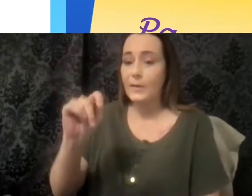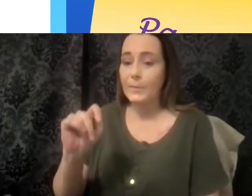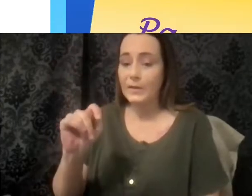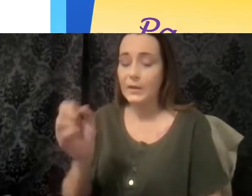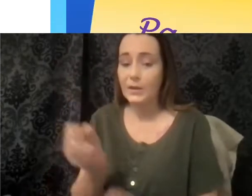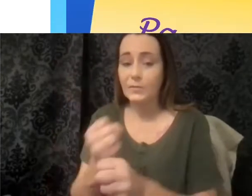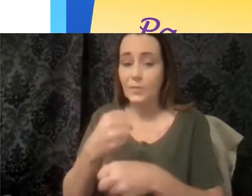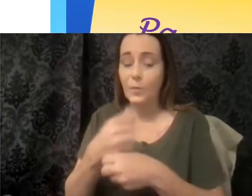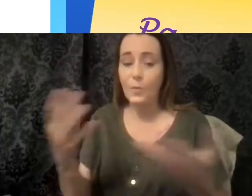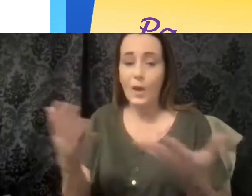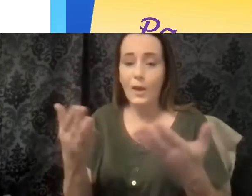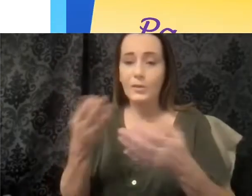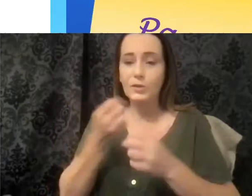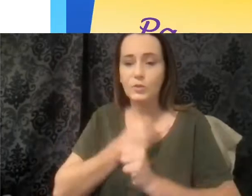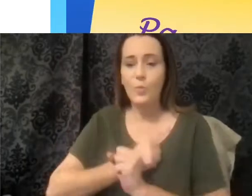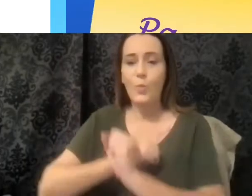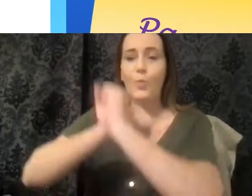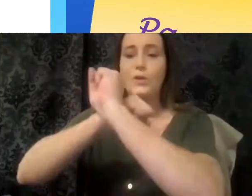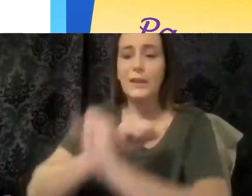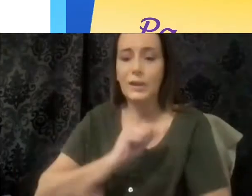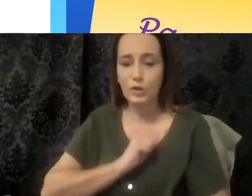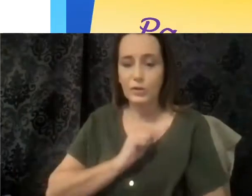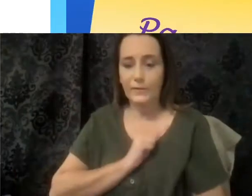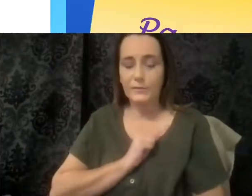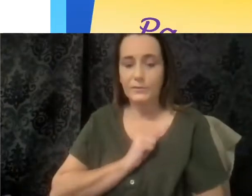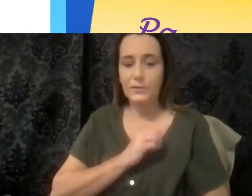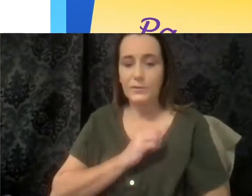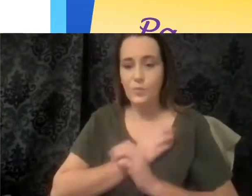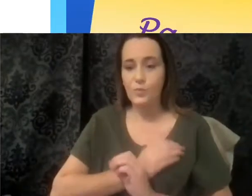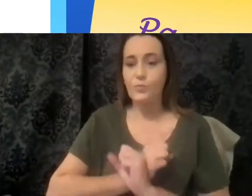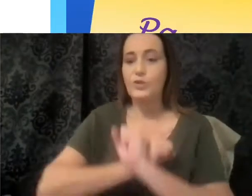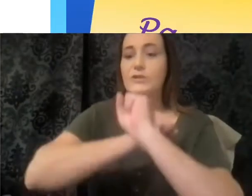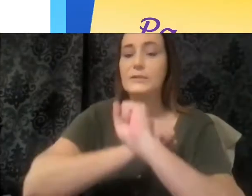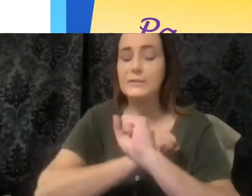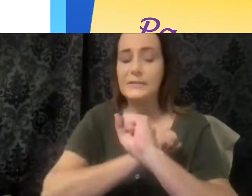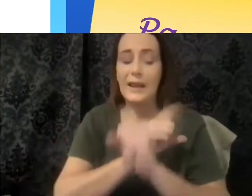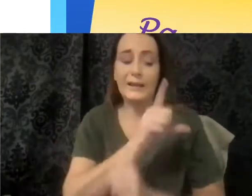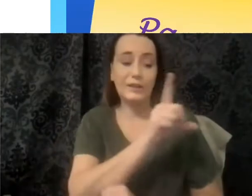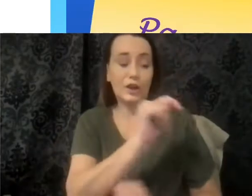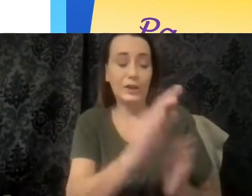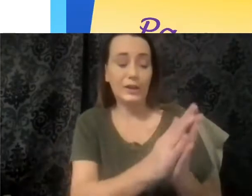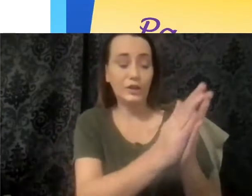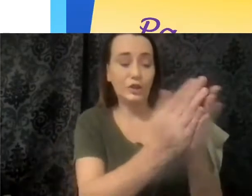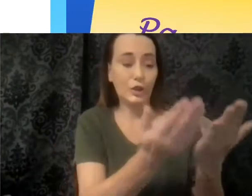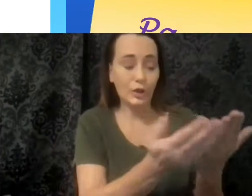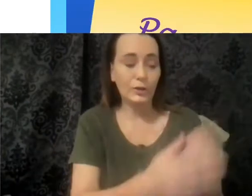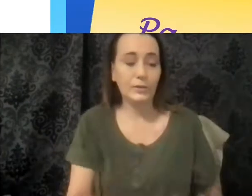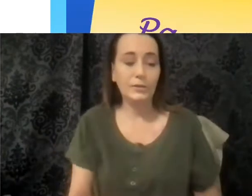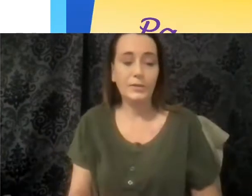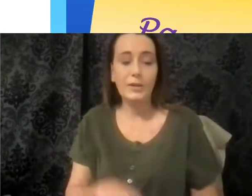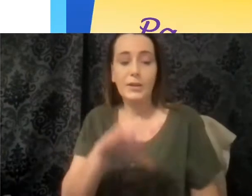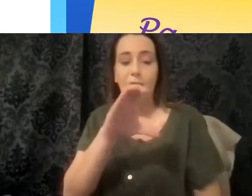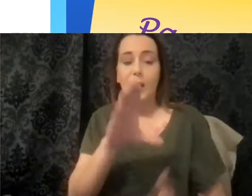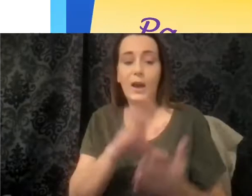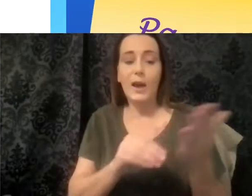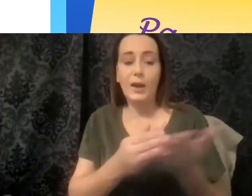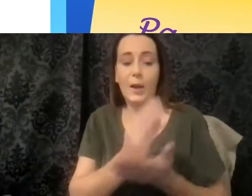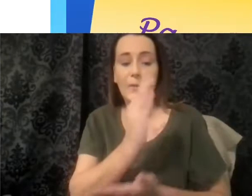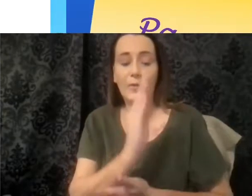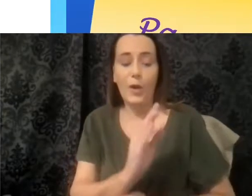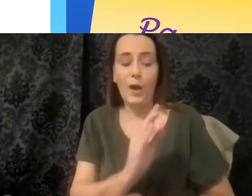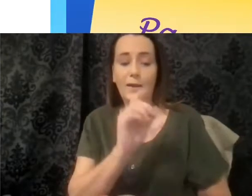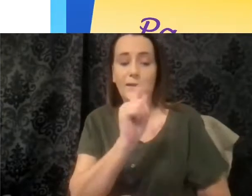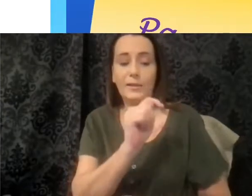ourselves. Okay, protects our literature. Okay, the copyrights on our literature and the copyrights on our trademarks and our names.